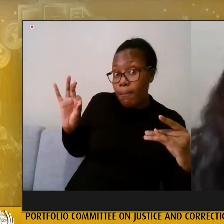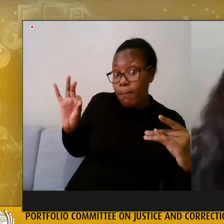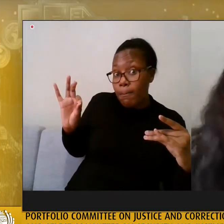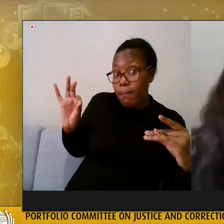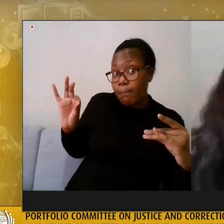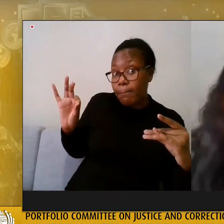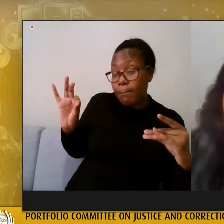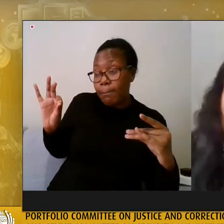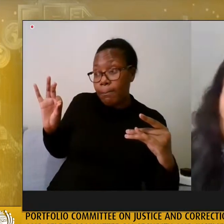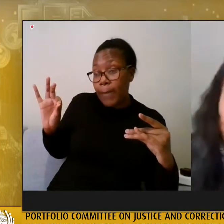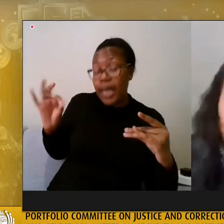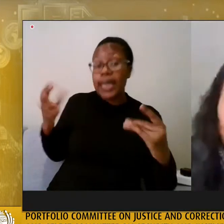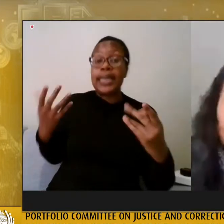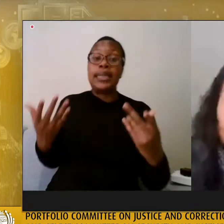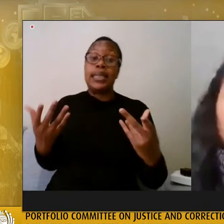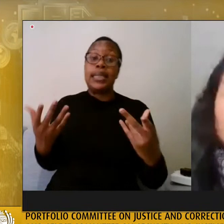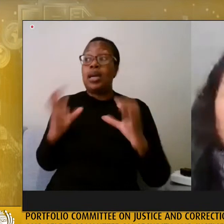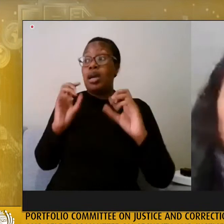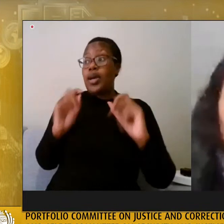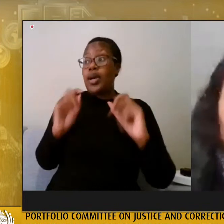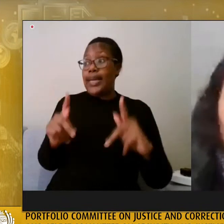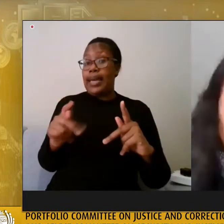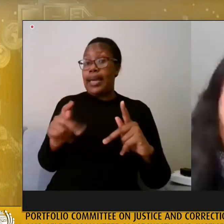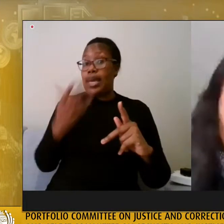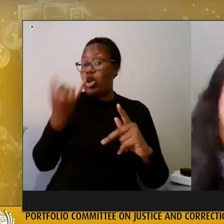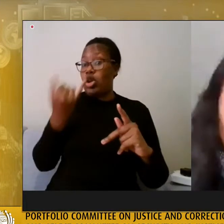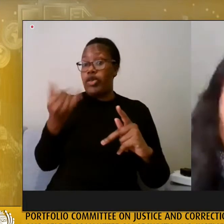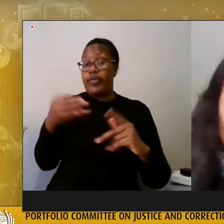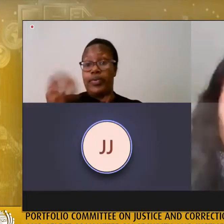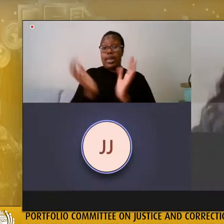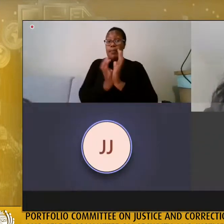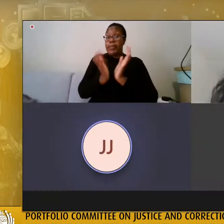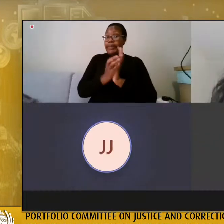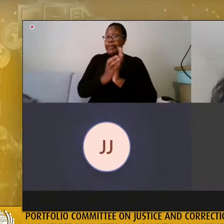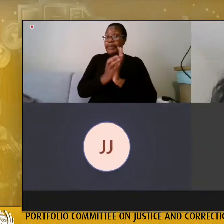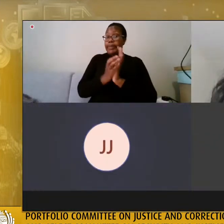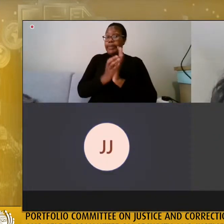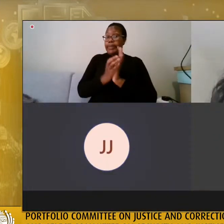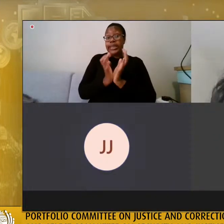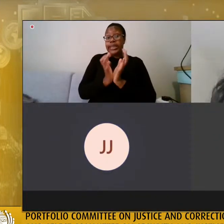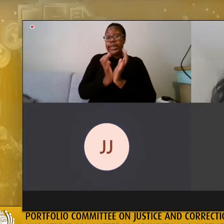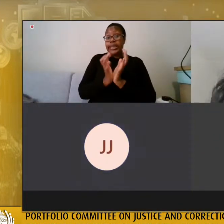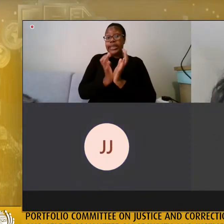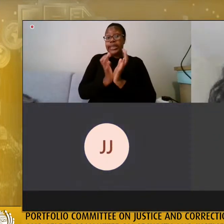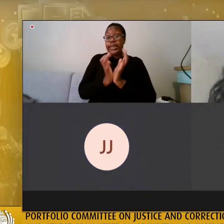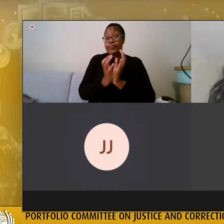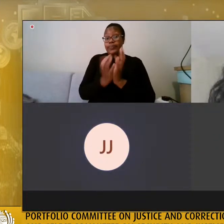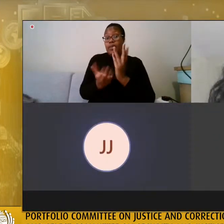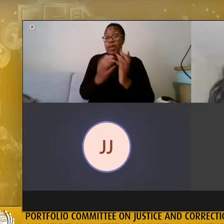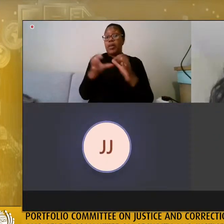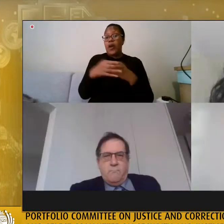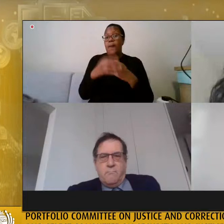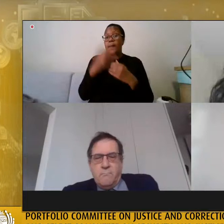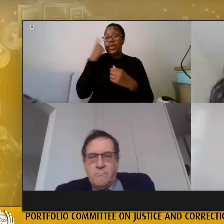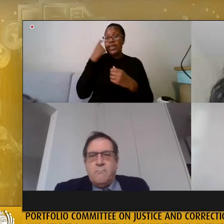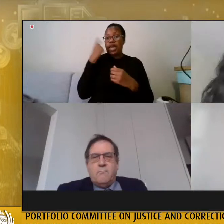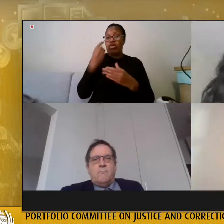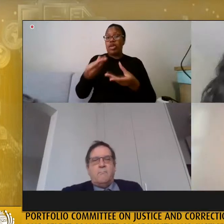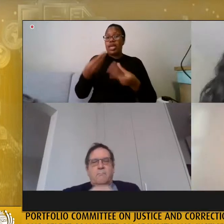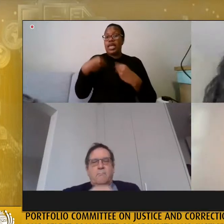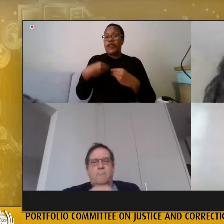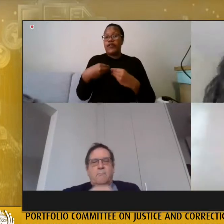Okay, I'm not sure if he's still in this meeting. Maybe our committee secretaries could give an indication.